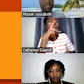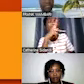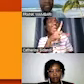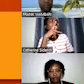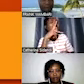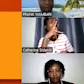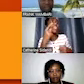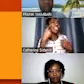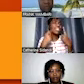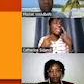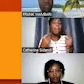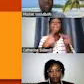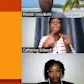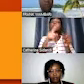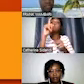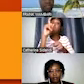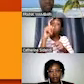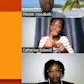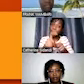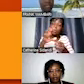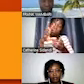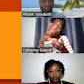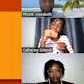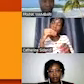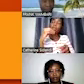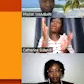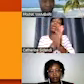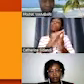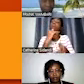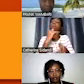but you need to pick up pieces and move on.